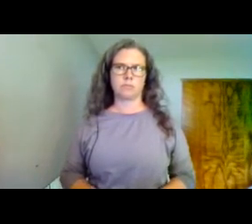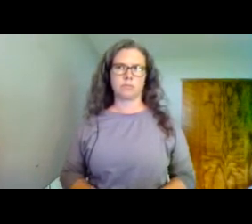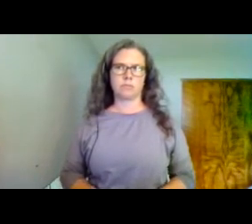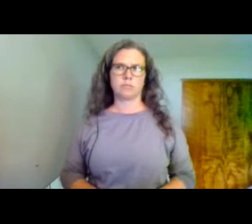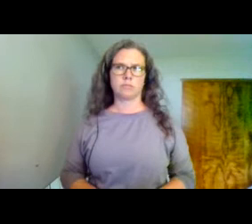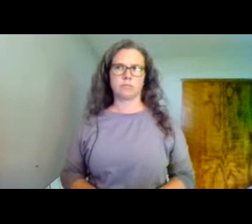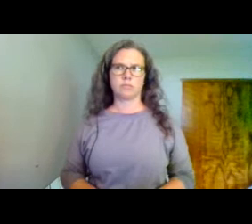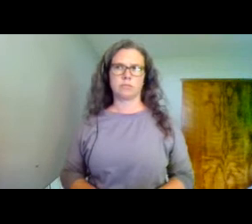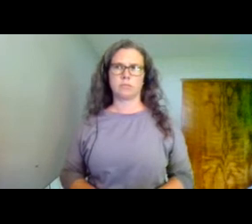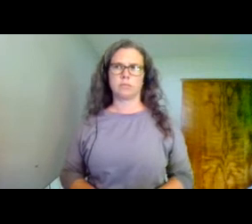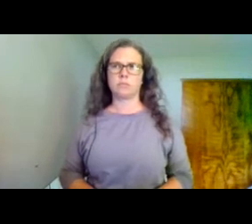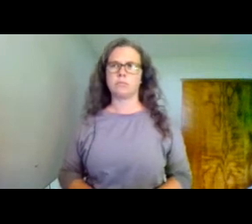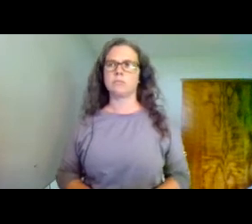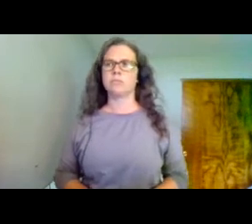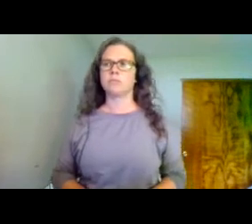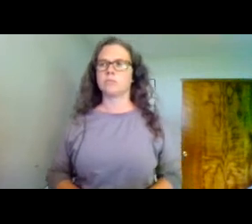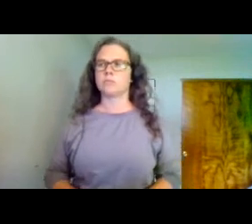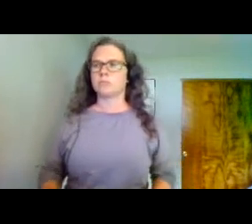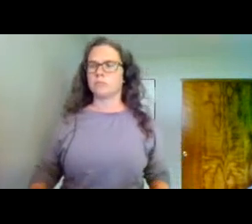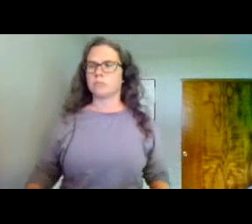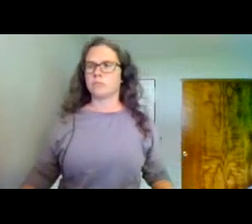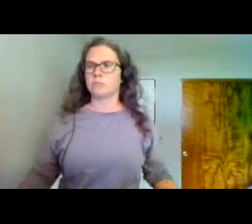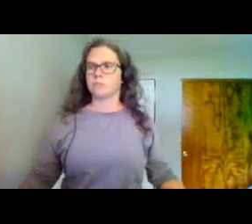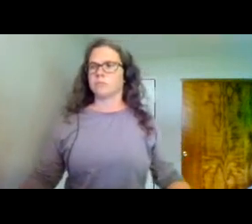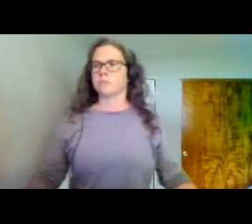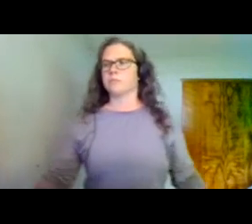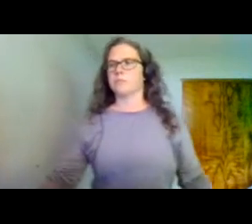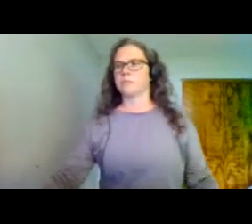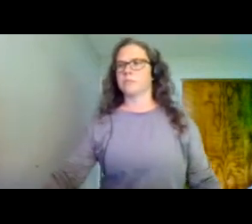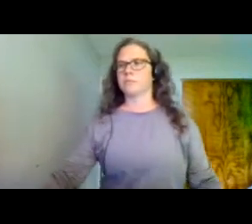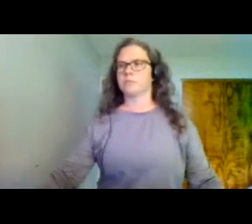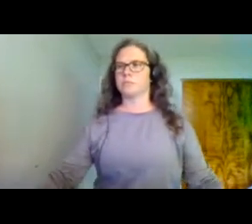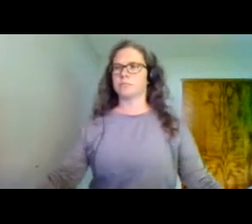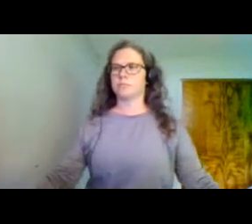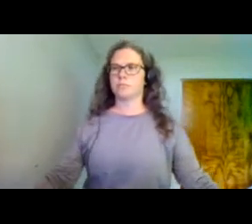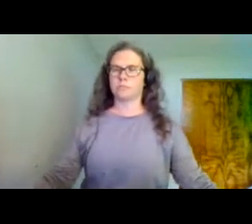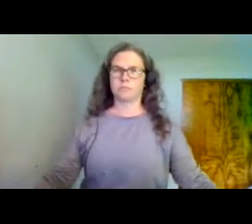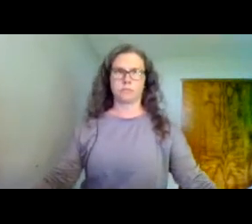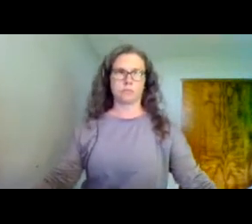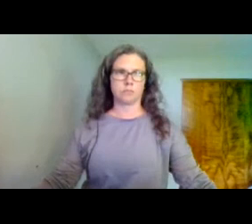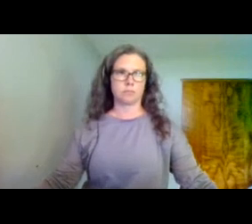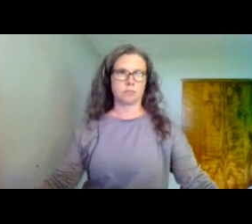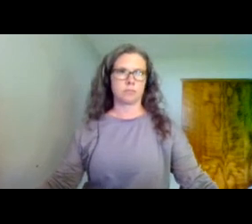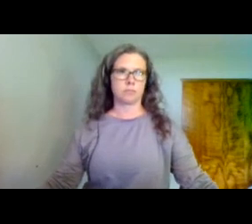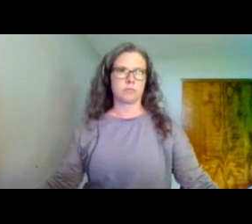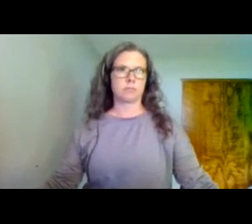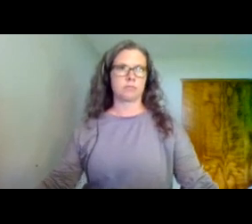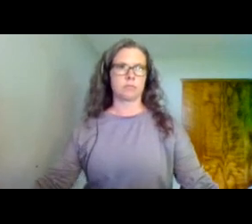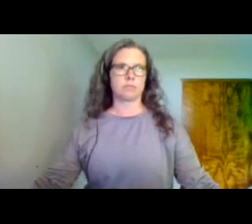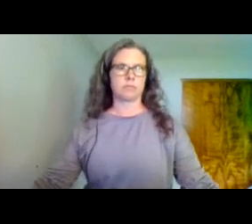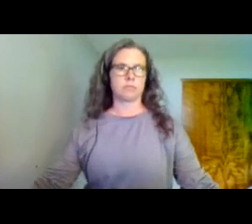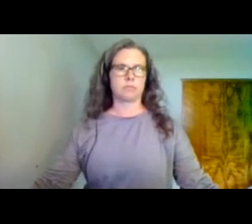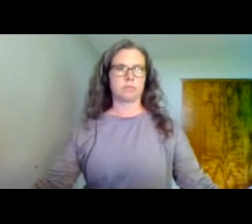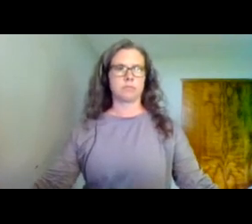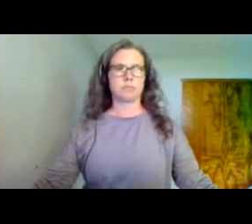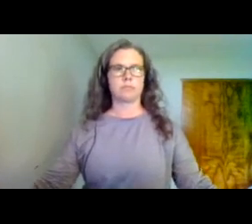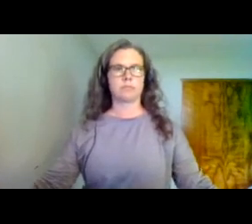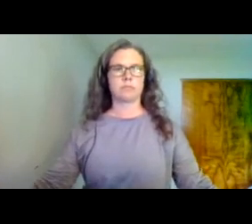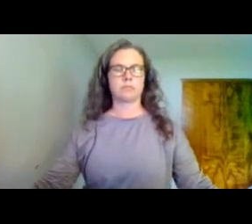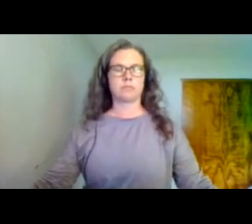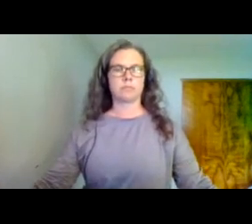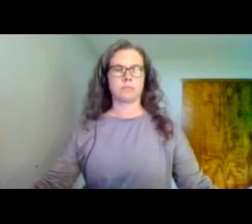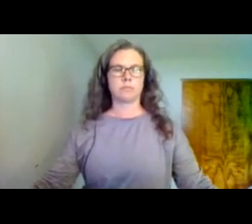again, spoil slopes. We often see this quite oftentimes where if it's a big enough pile and it's going to be in place for a long time,